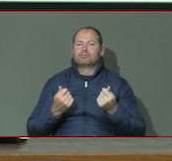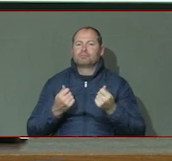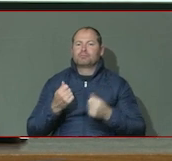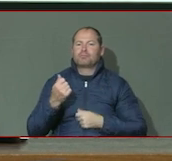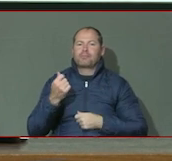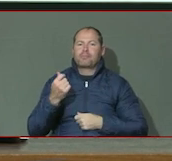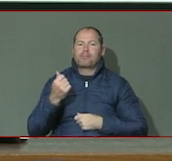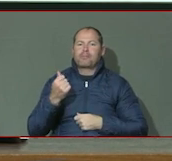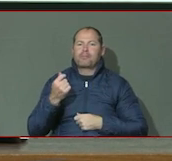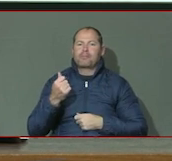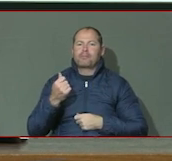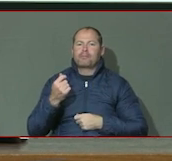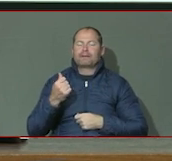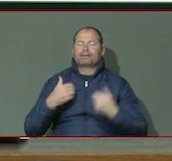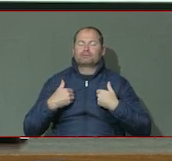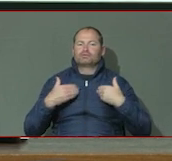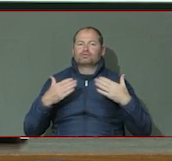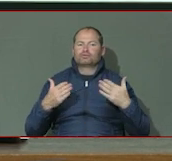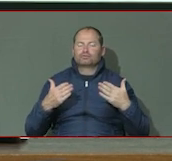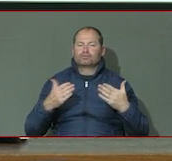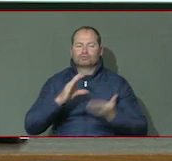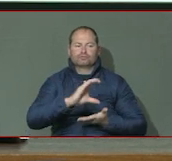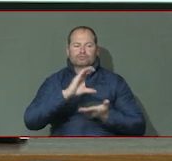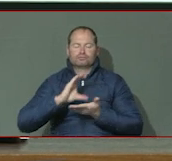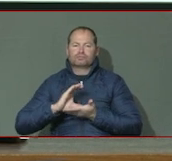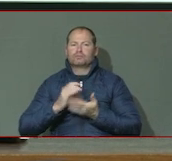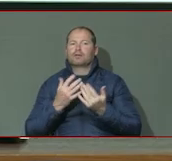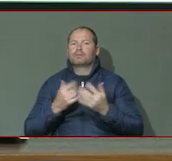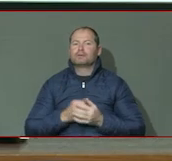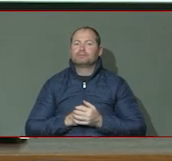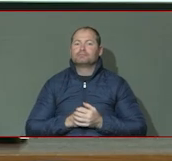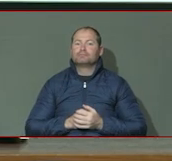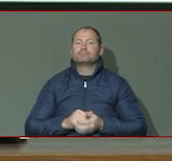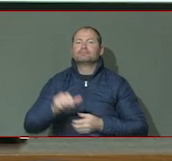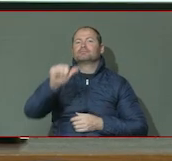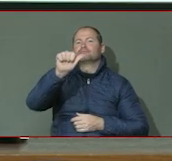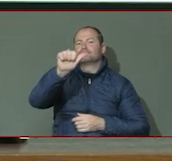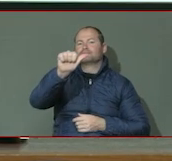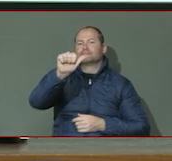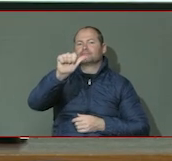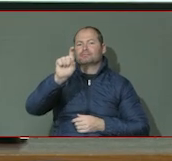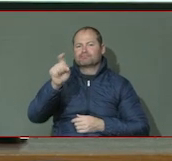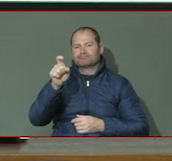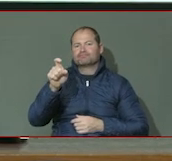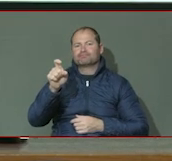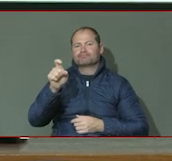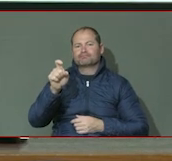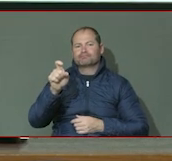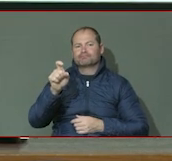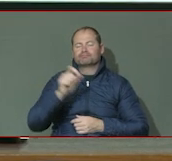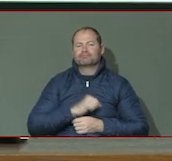cash, we see at the beginning of the year we had 6,000 petty cash and